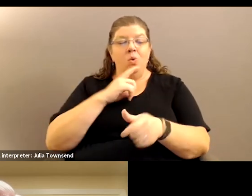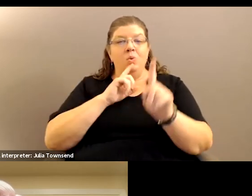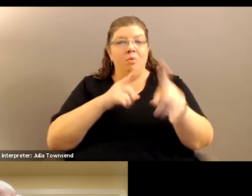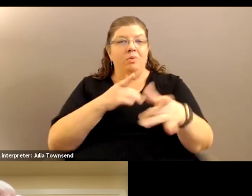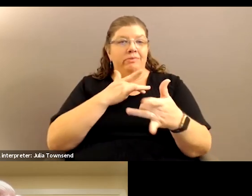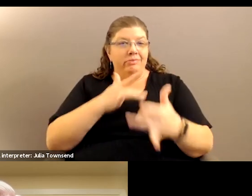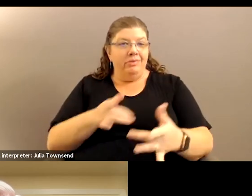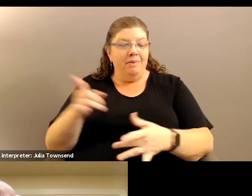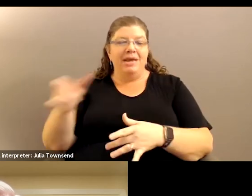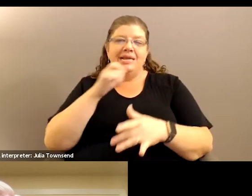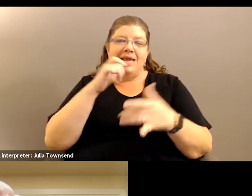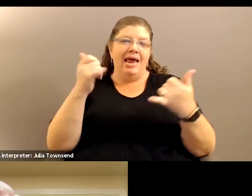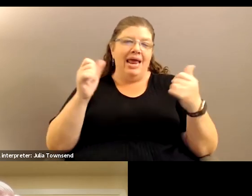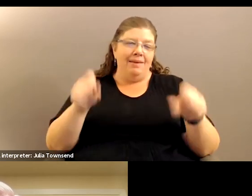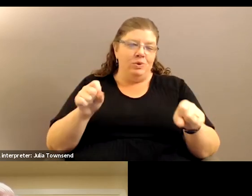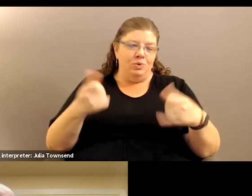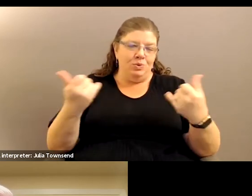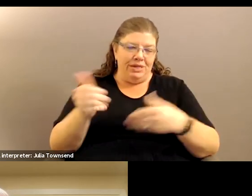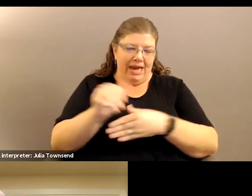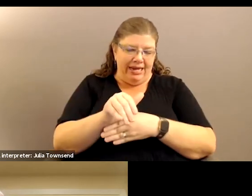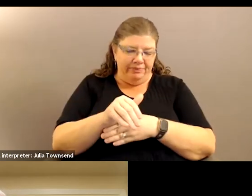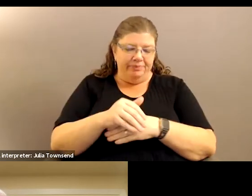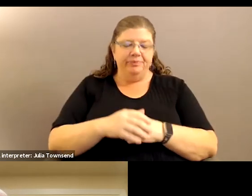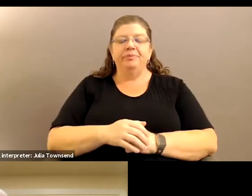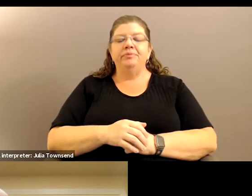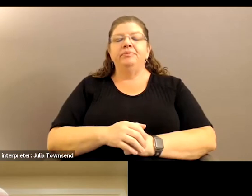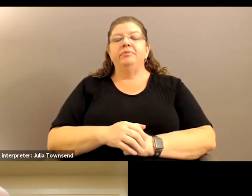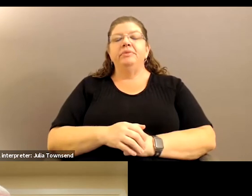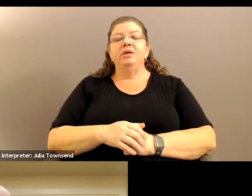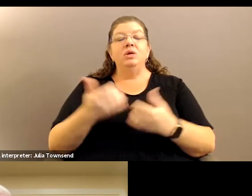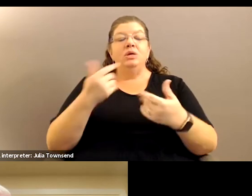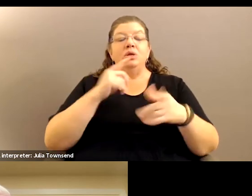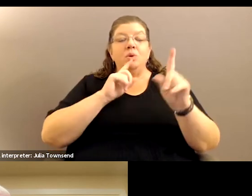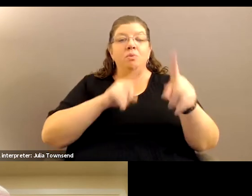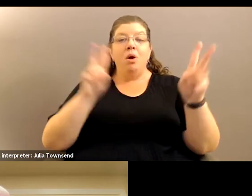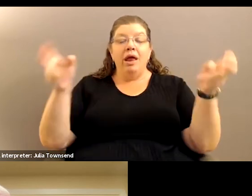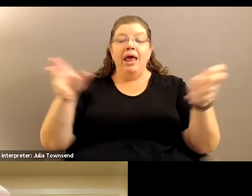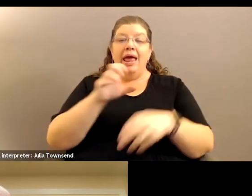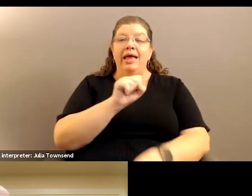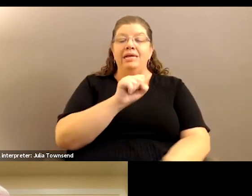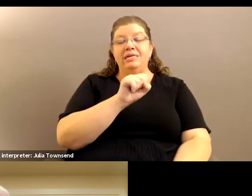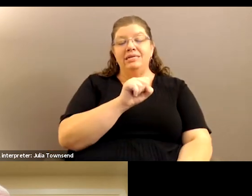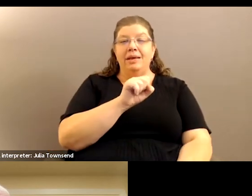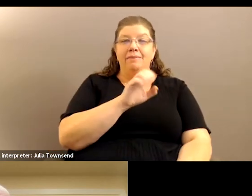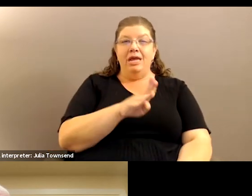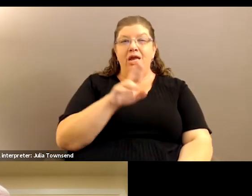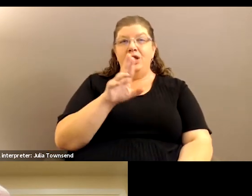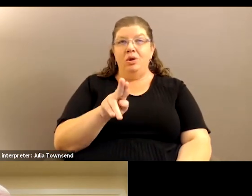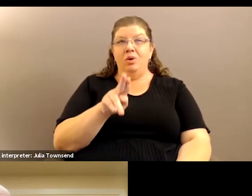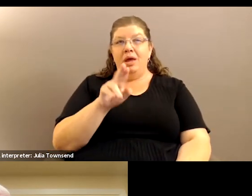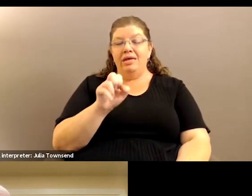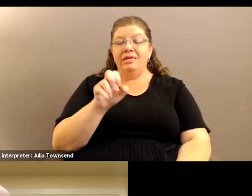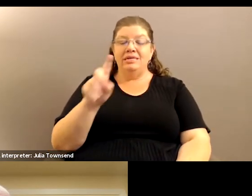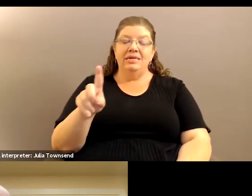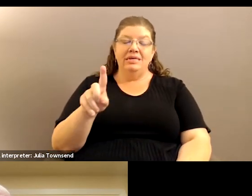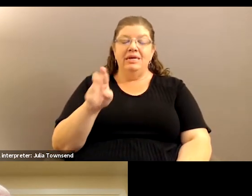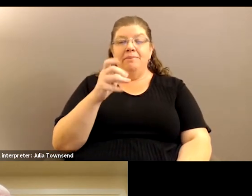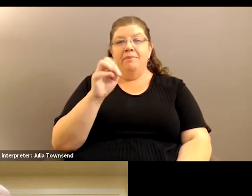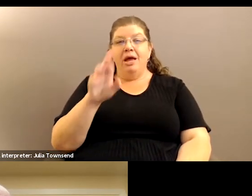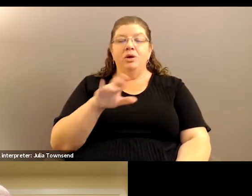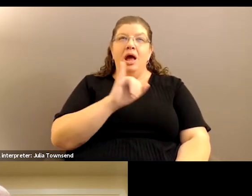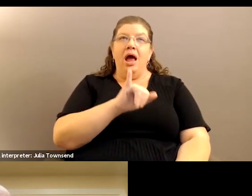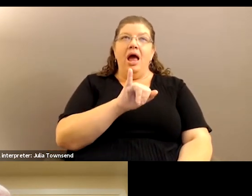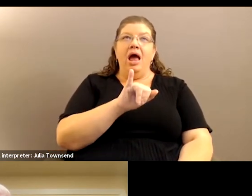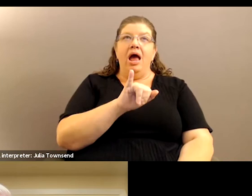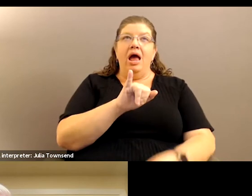unavailable tonight um the title of the report is the sbusd measures i 2016 and